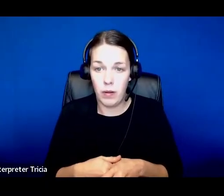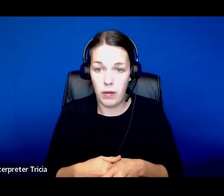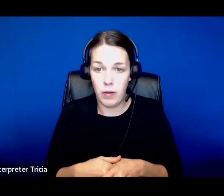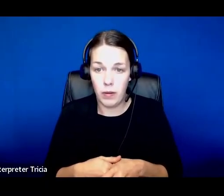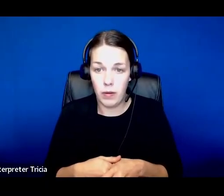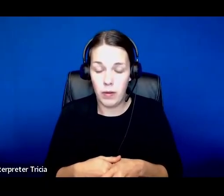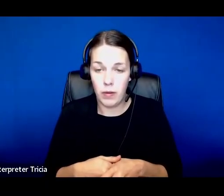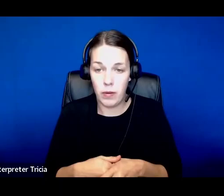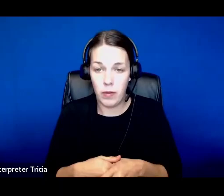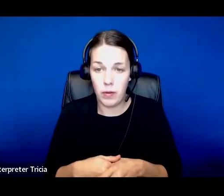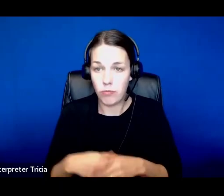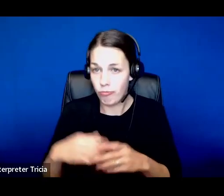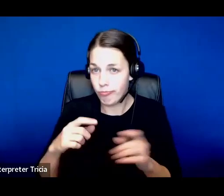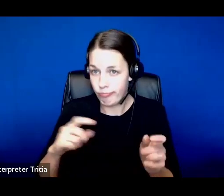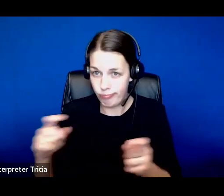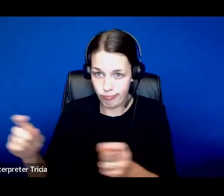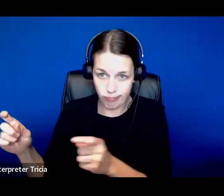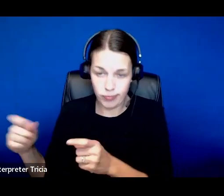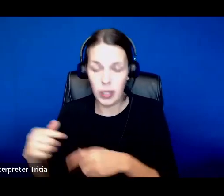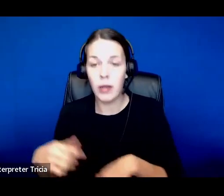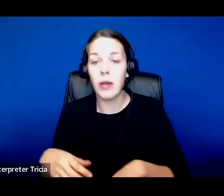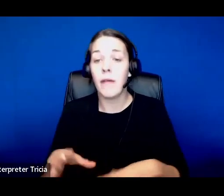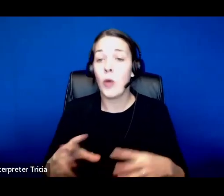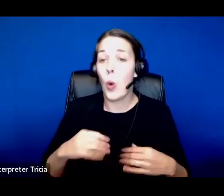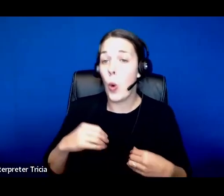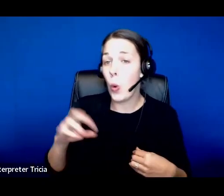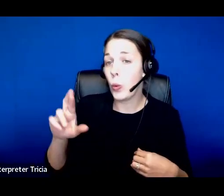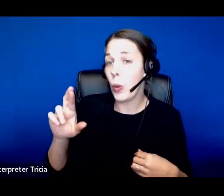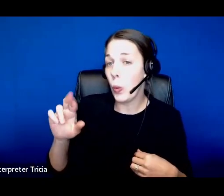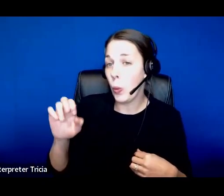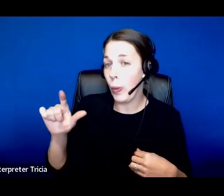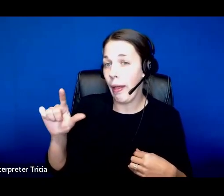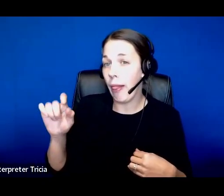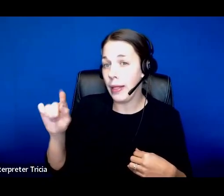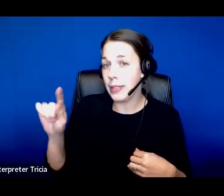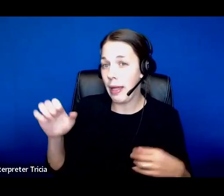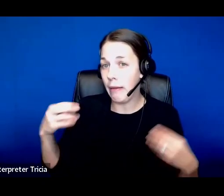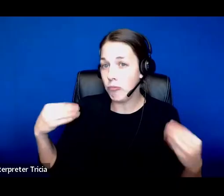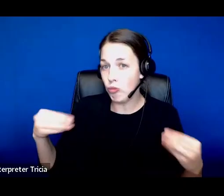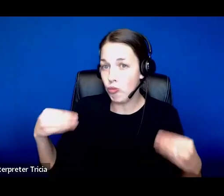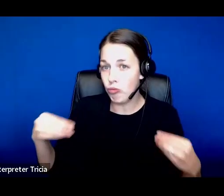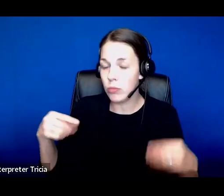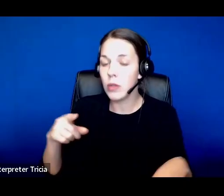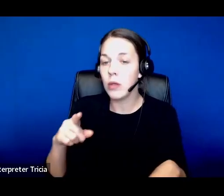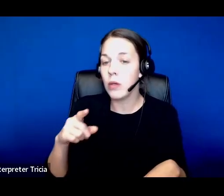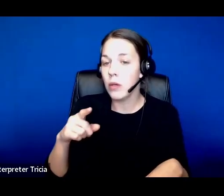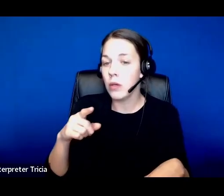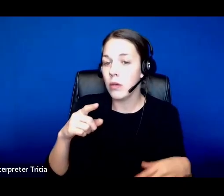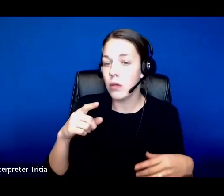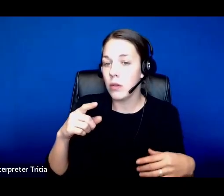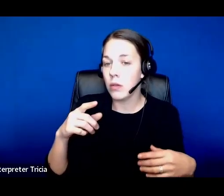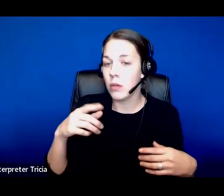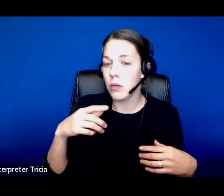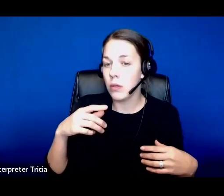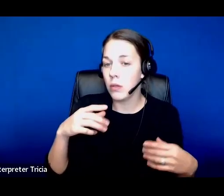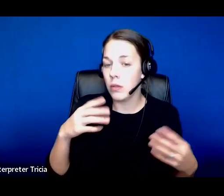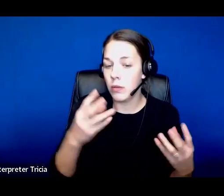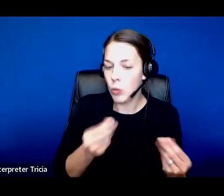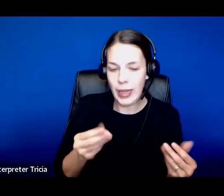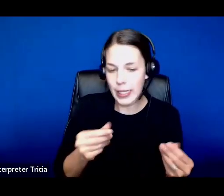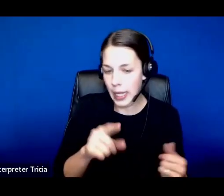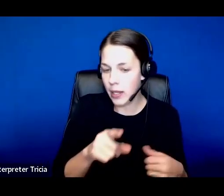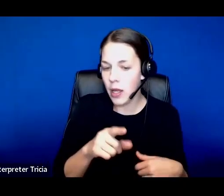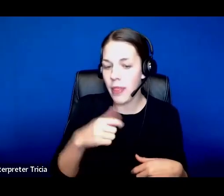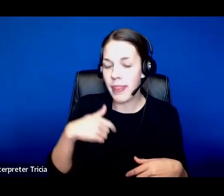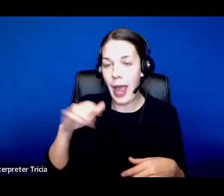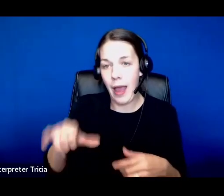the heirs. If you own real estate in your name only that does not have beneficiary, that needs to go